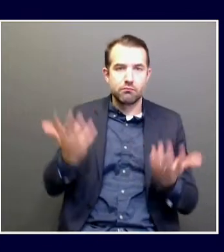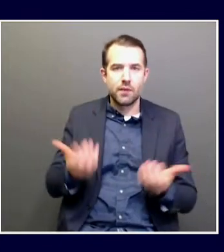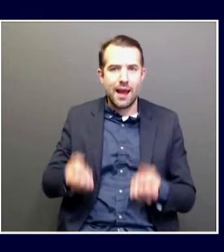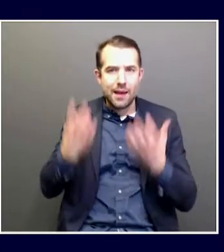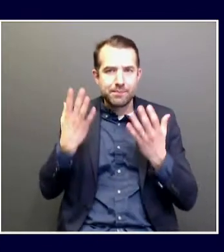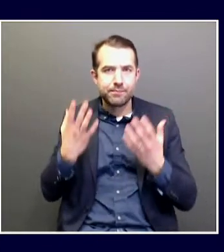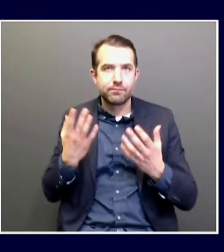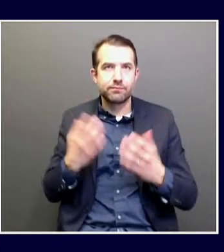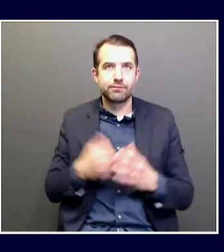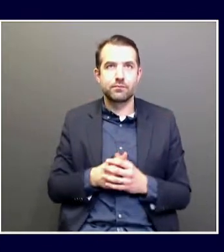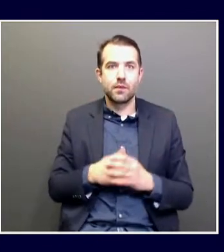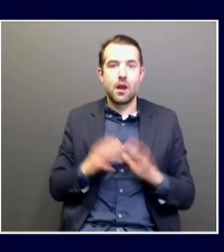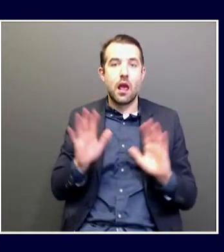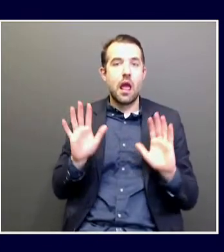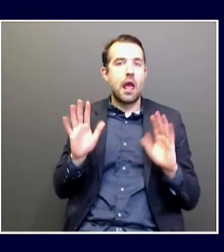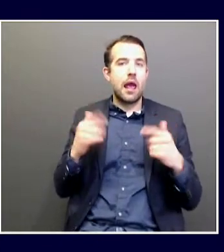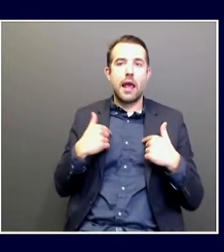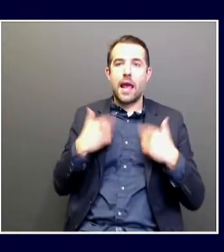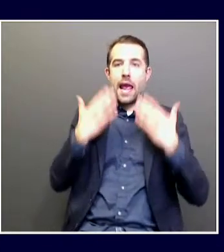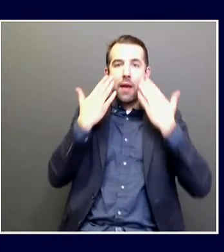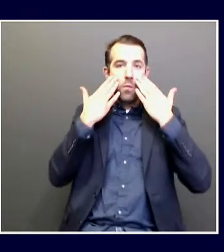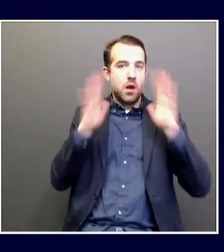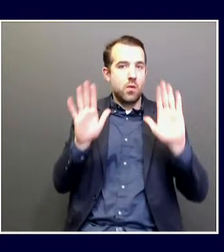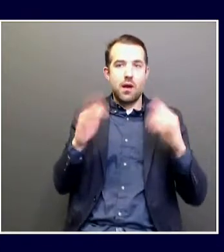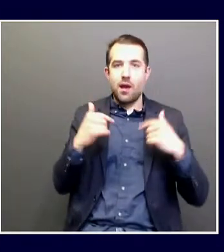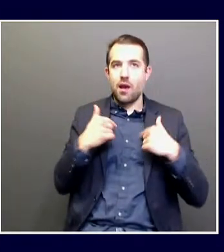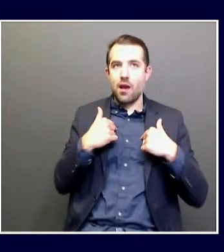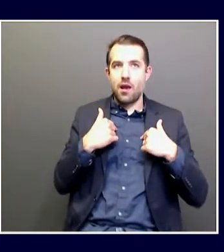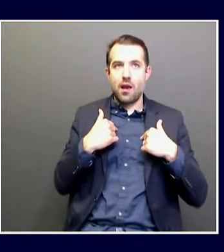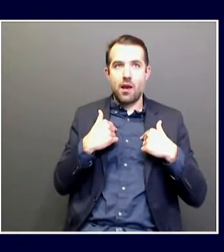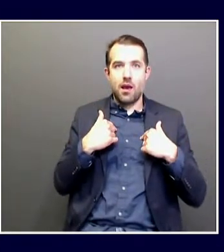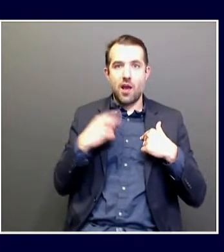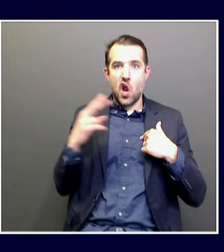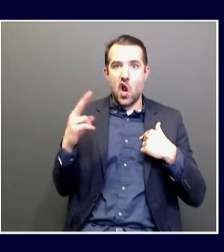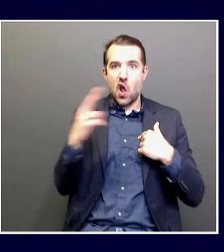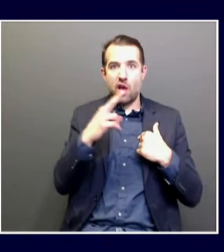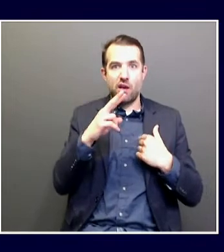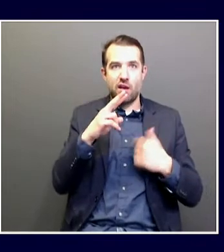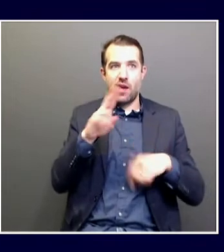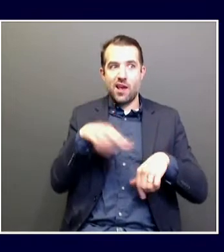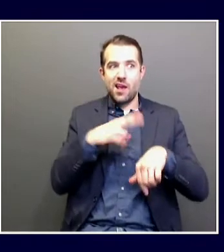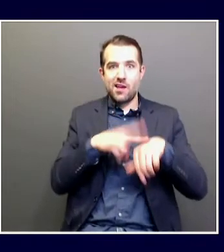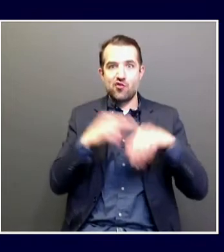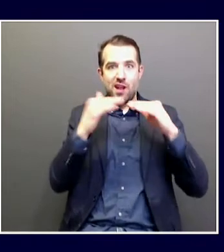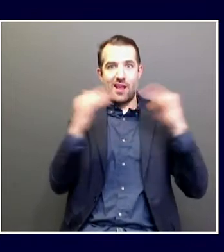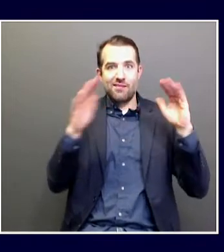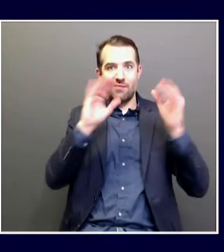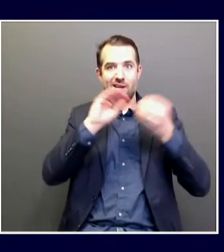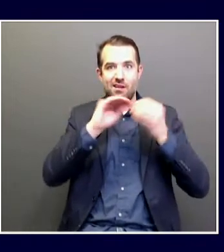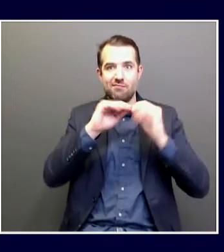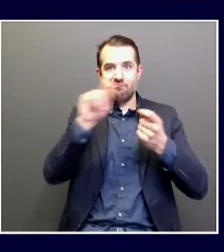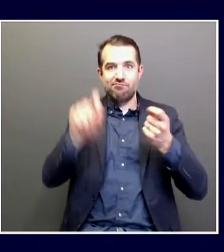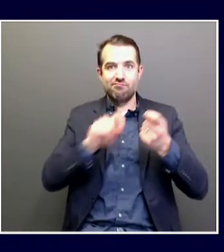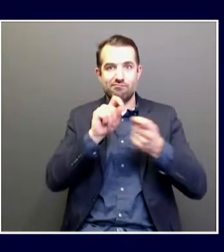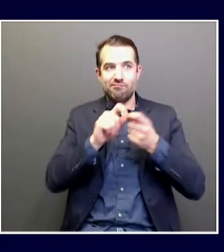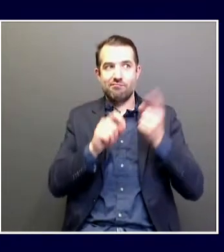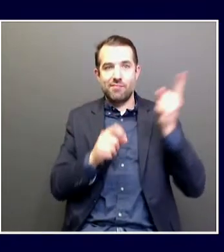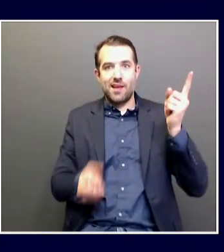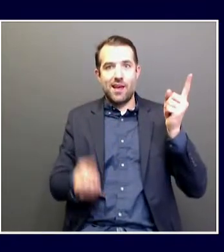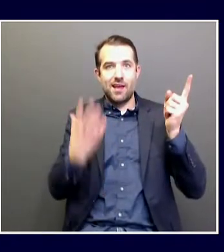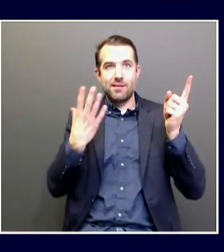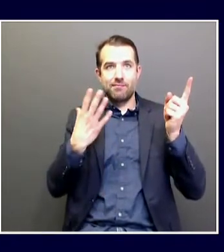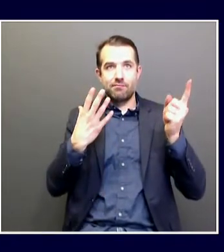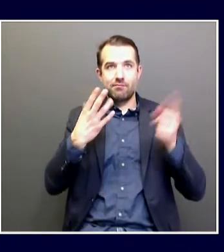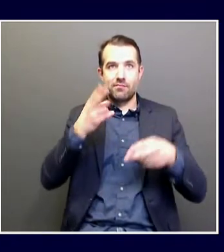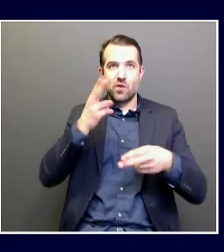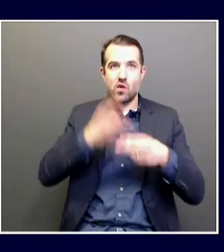I don't know. I'd have to go back and check what the nationwide supply of this third monoclonal, it's called sotrovimab. I'd have to